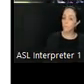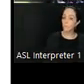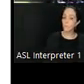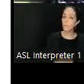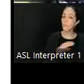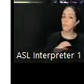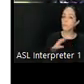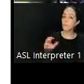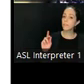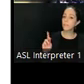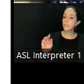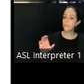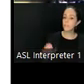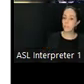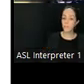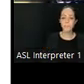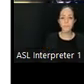Commissioner Casey.